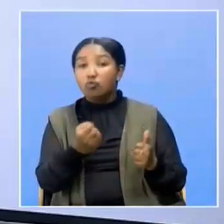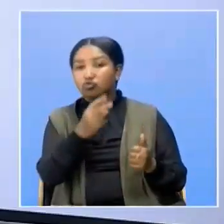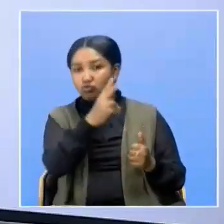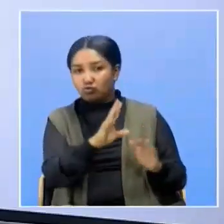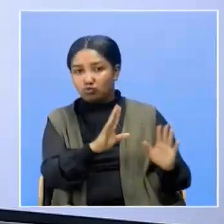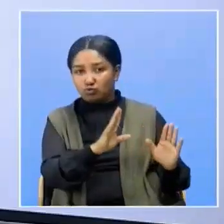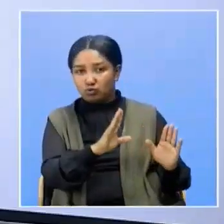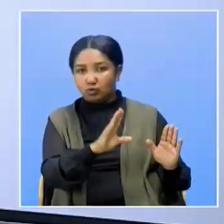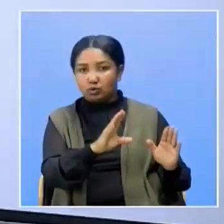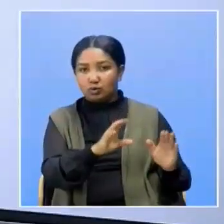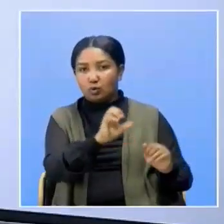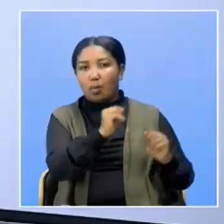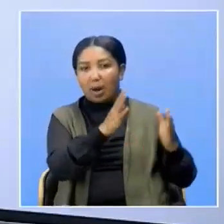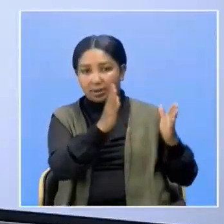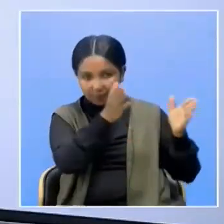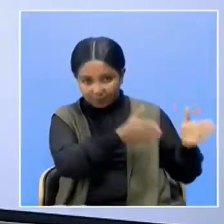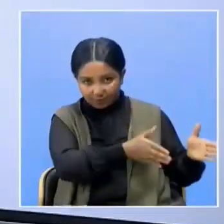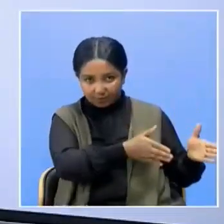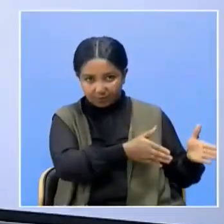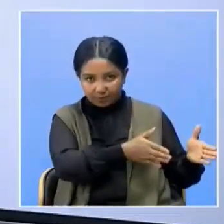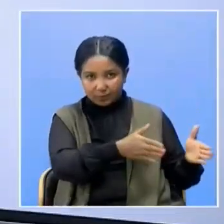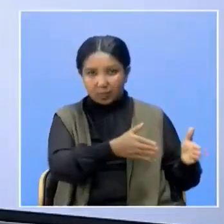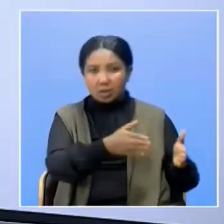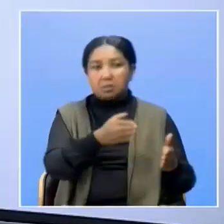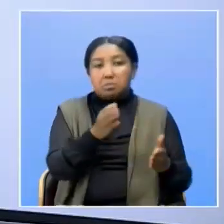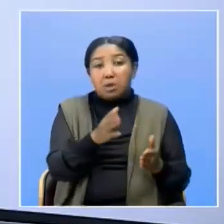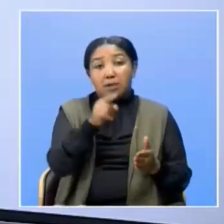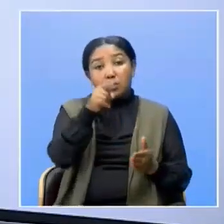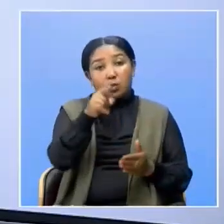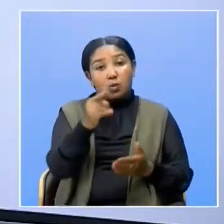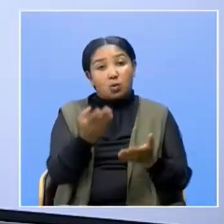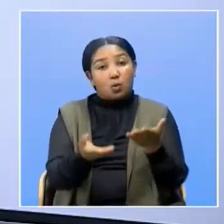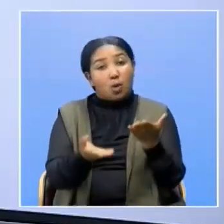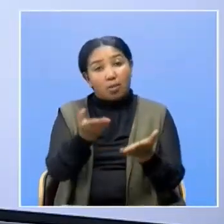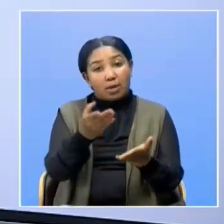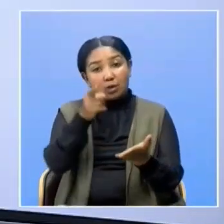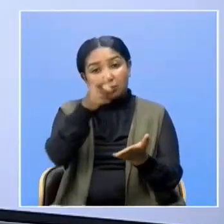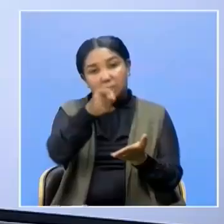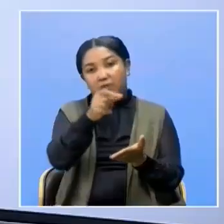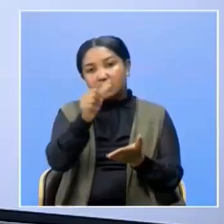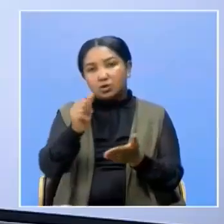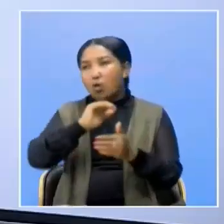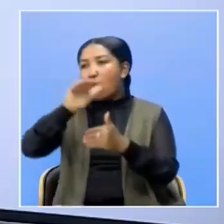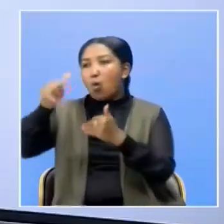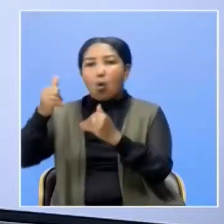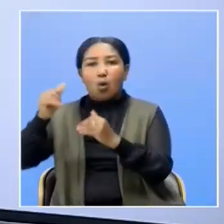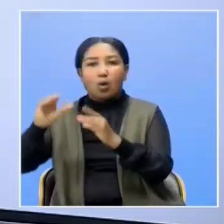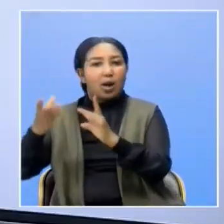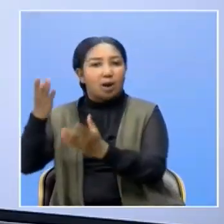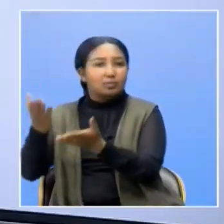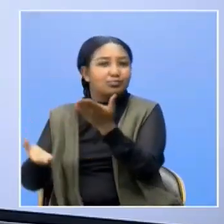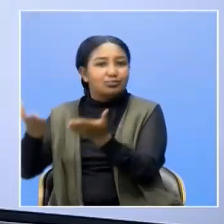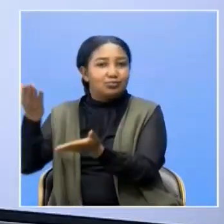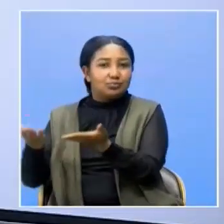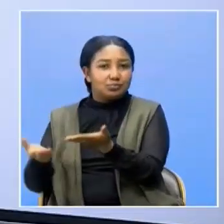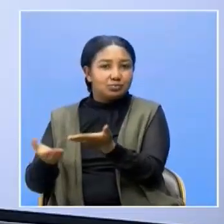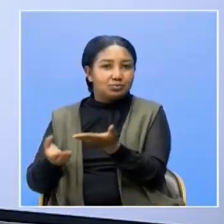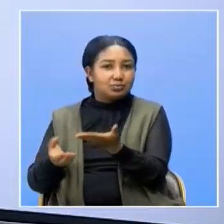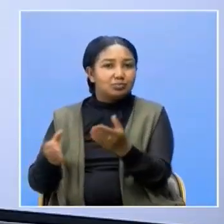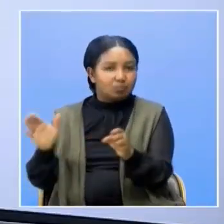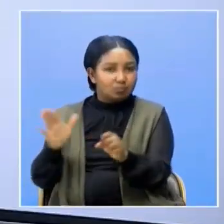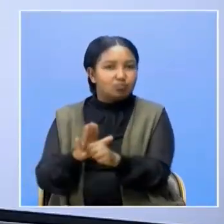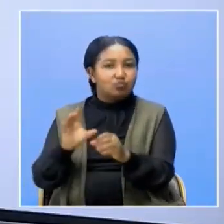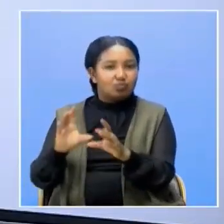2. Let's say that you are comparing yourself with the whole class in your school.